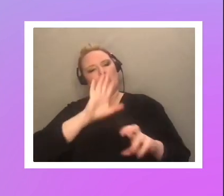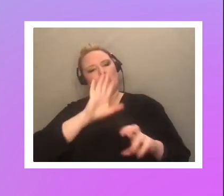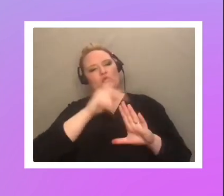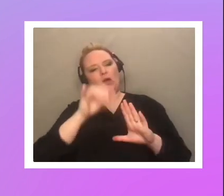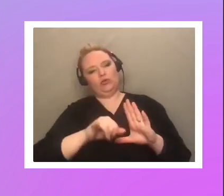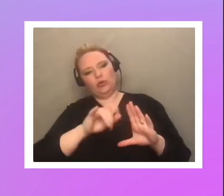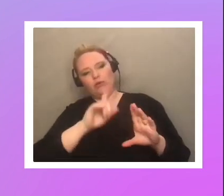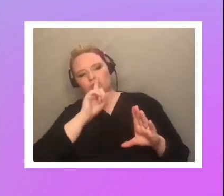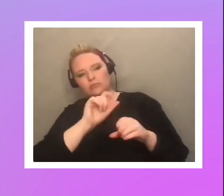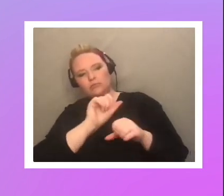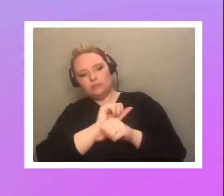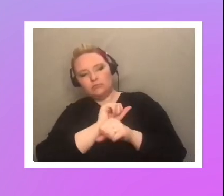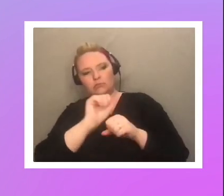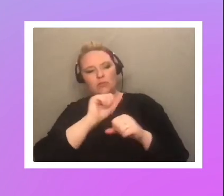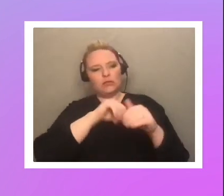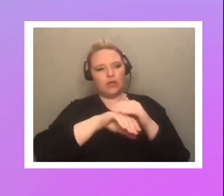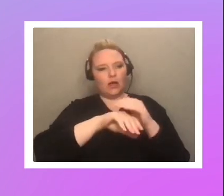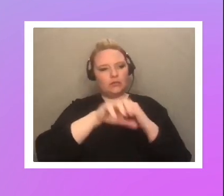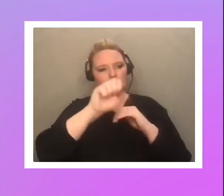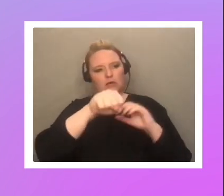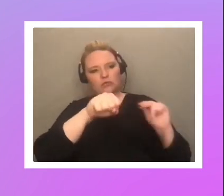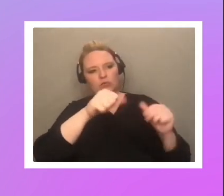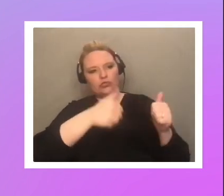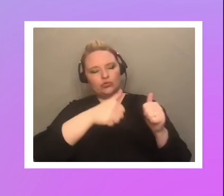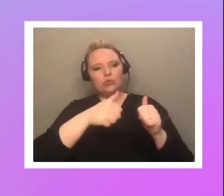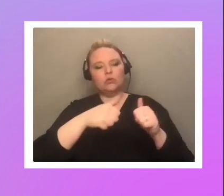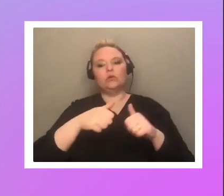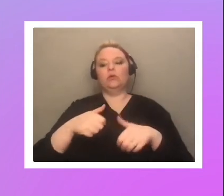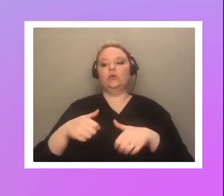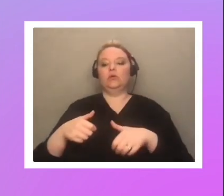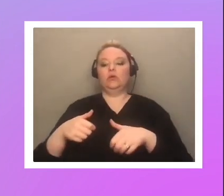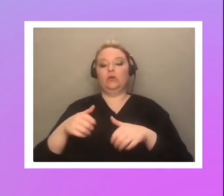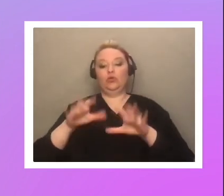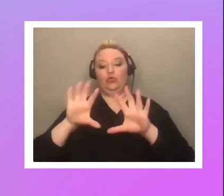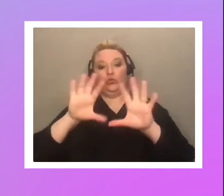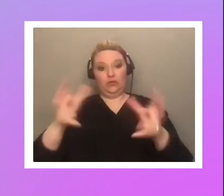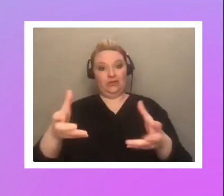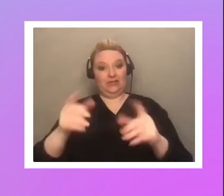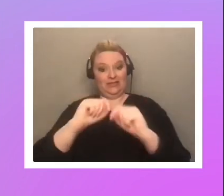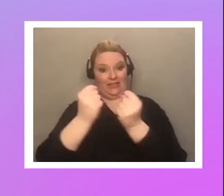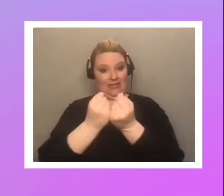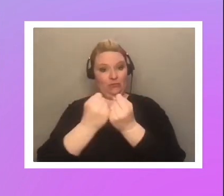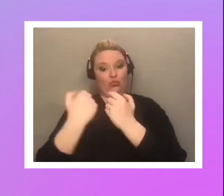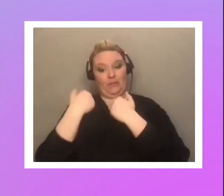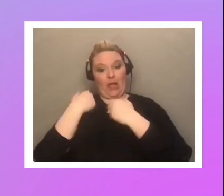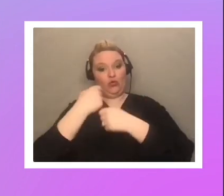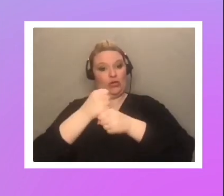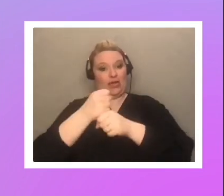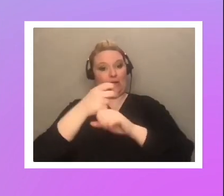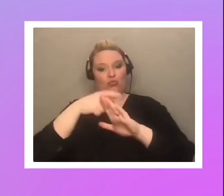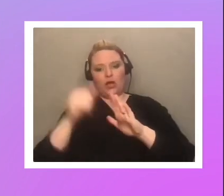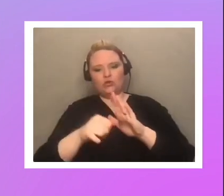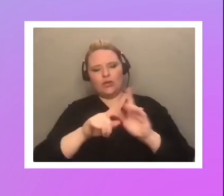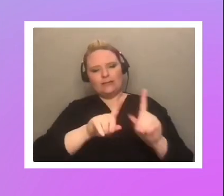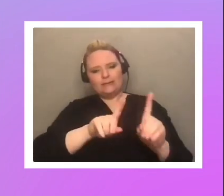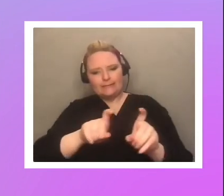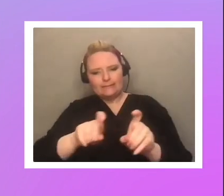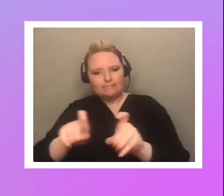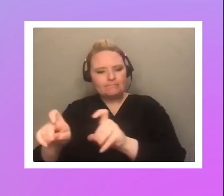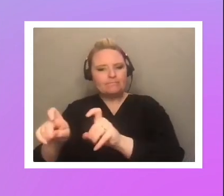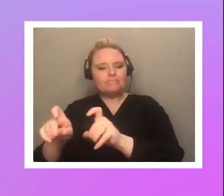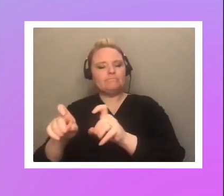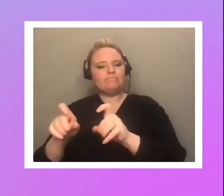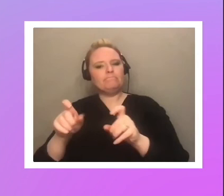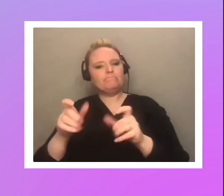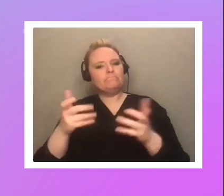But in the meantime, talk with the team responsible for the project and find out what they need to